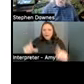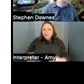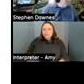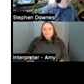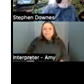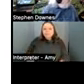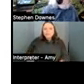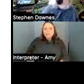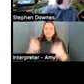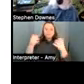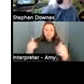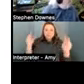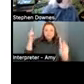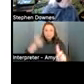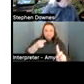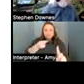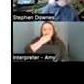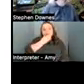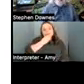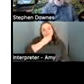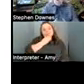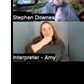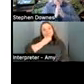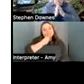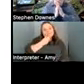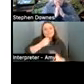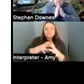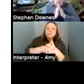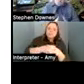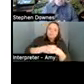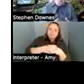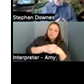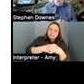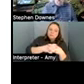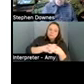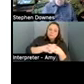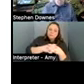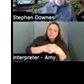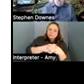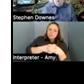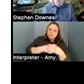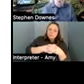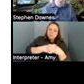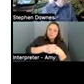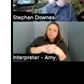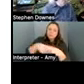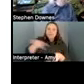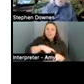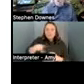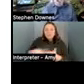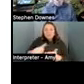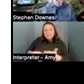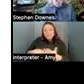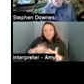get to the issue right away um we're we're talking most of all today overall